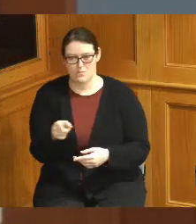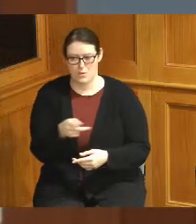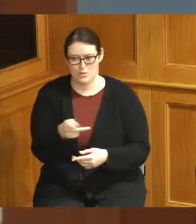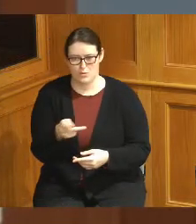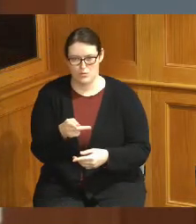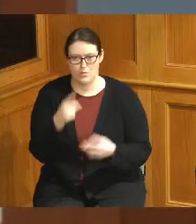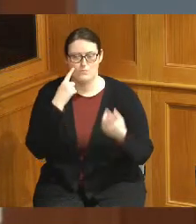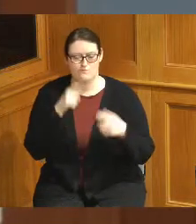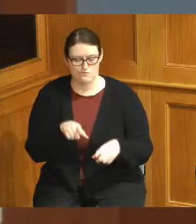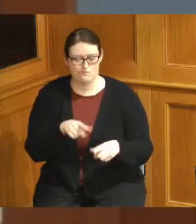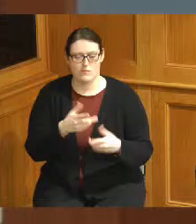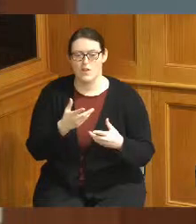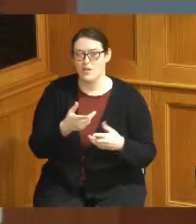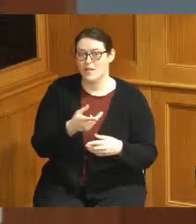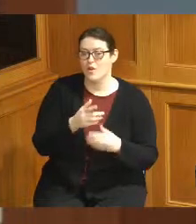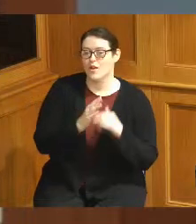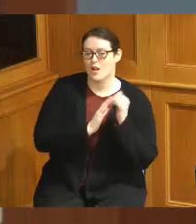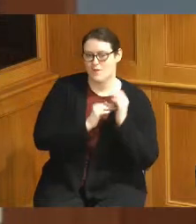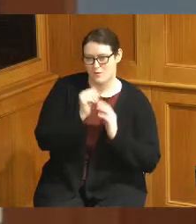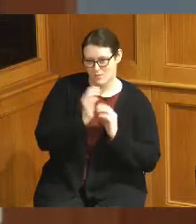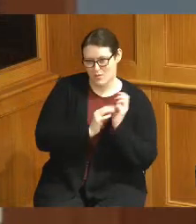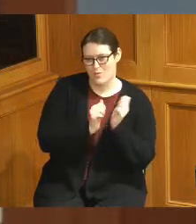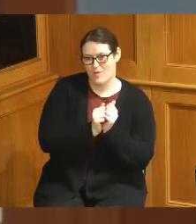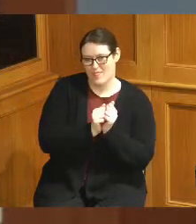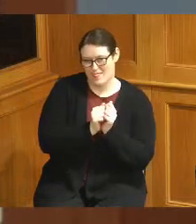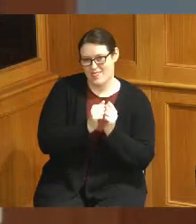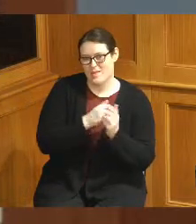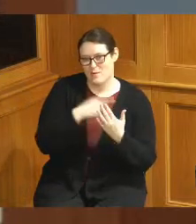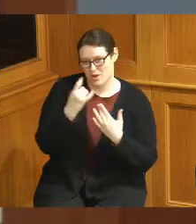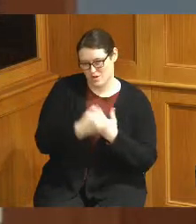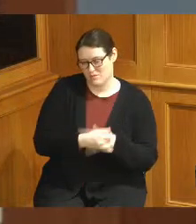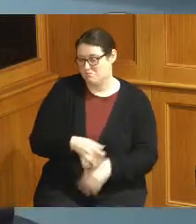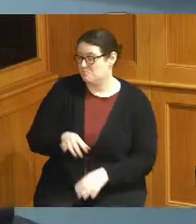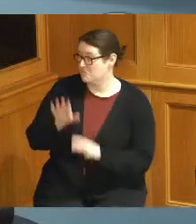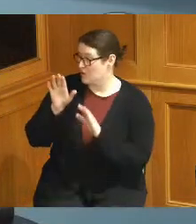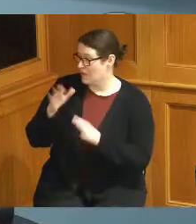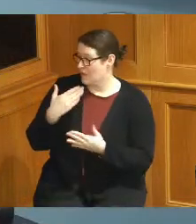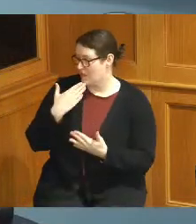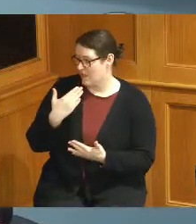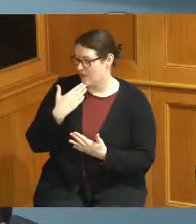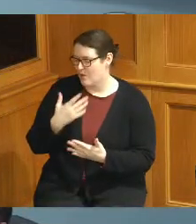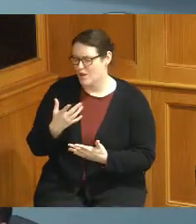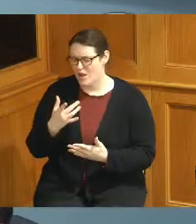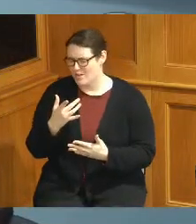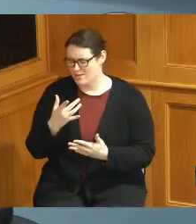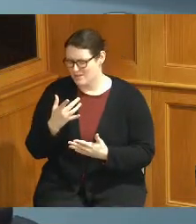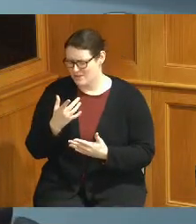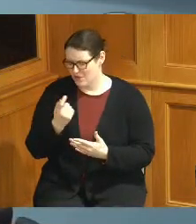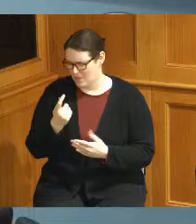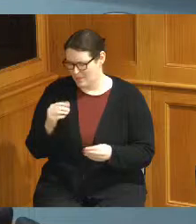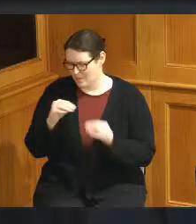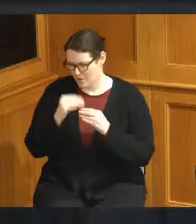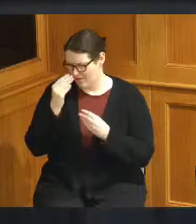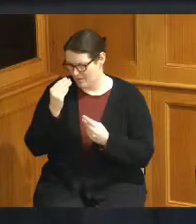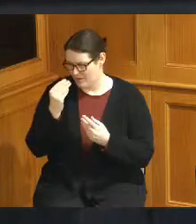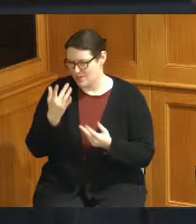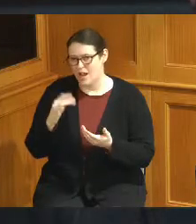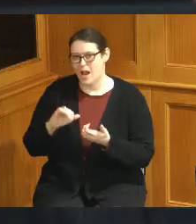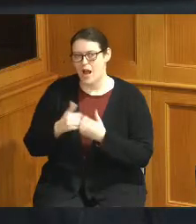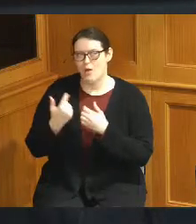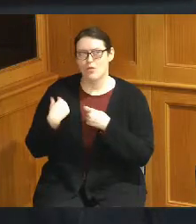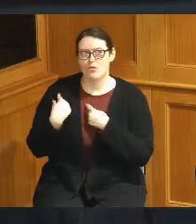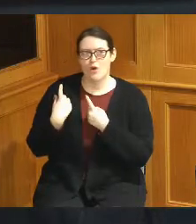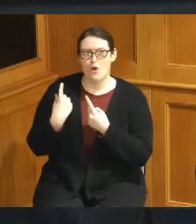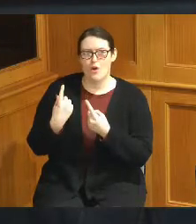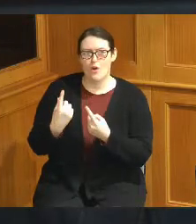very comfortable with the project, and they are. Good, thanks. Great, thank you. Just by way of information, how long has the